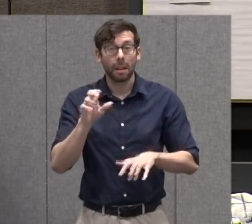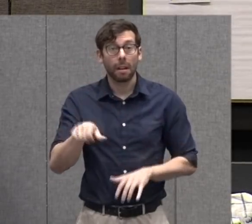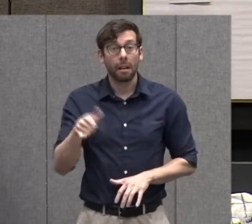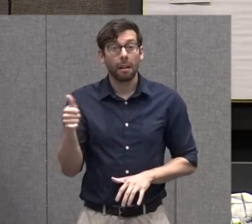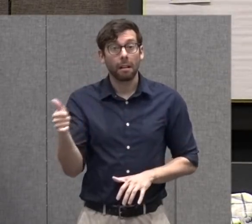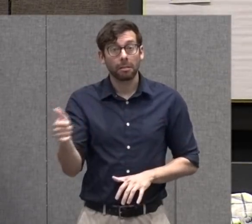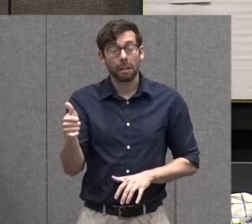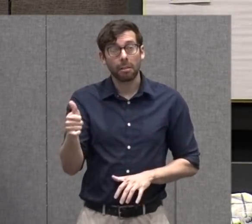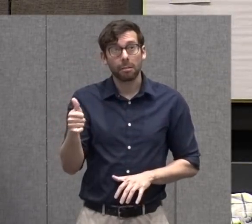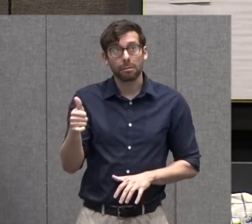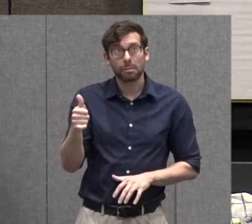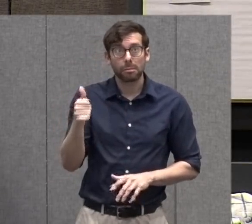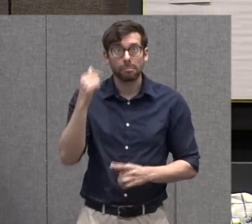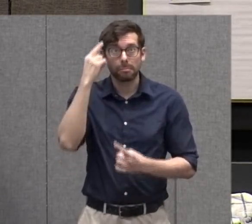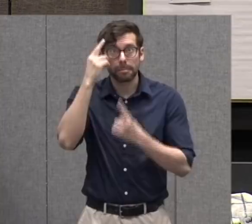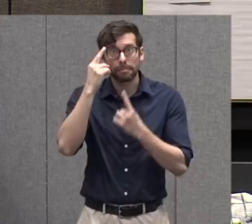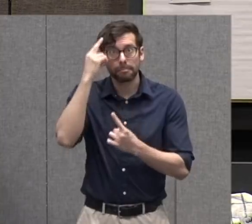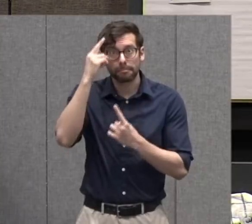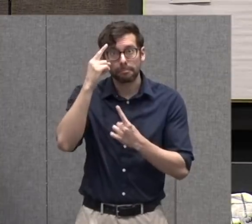there's rain,